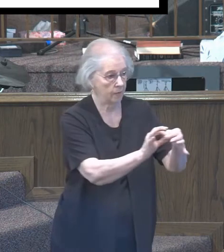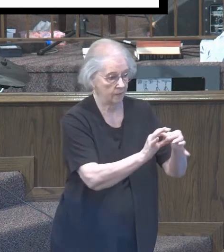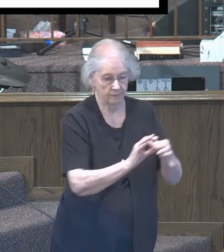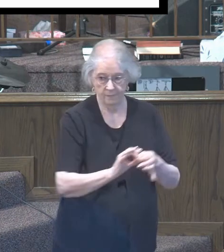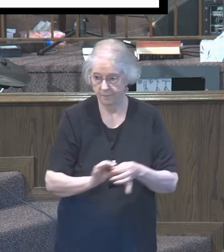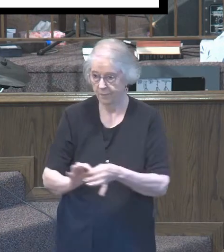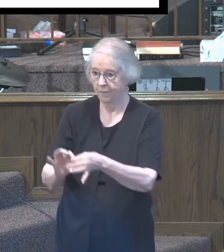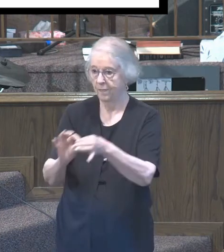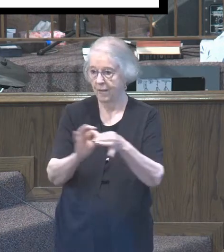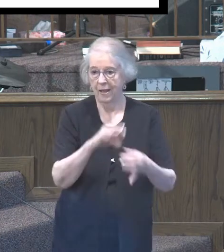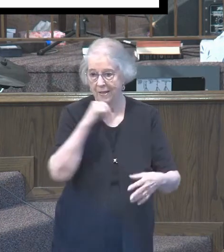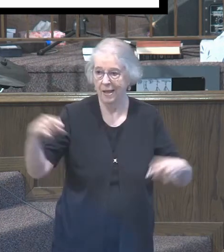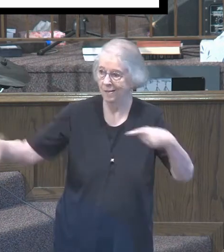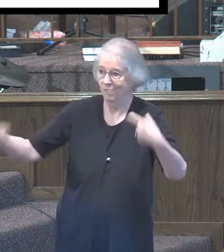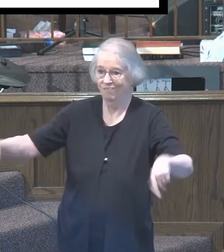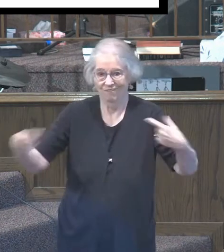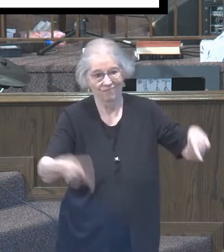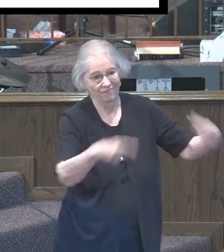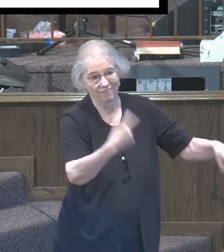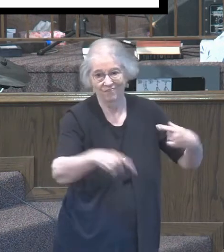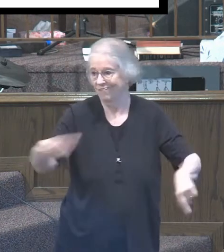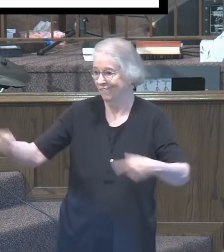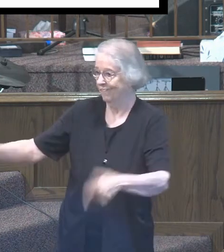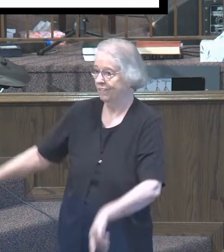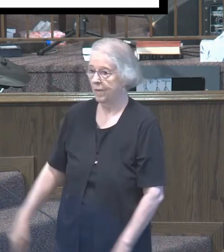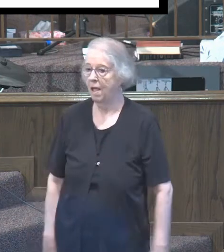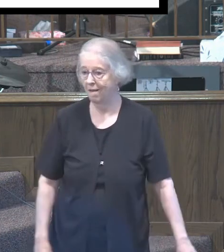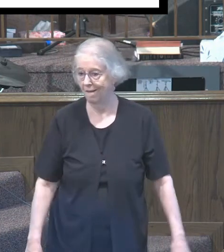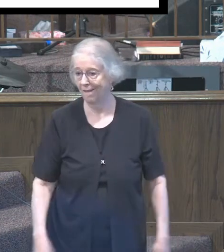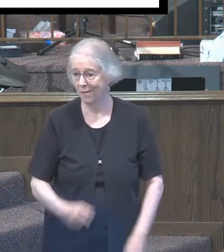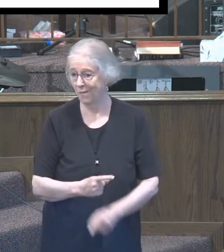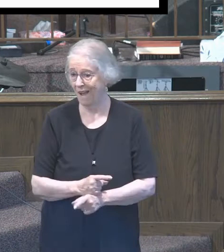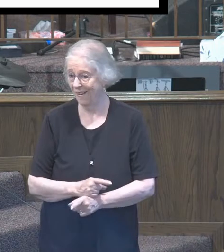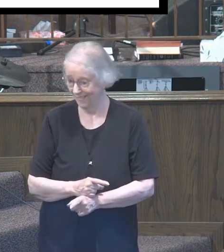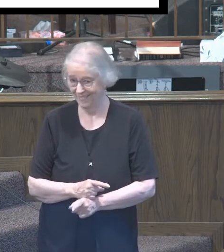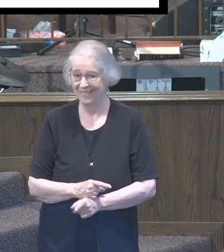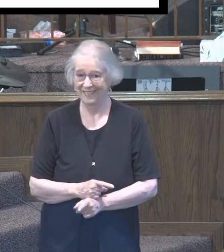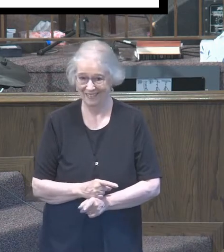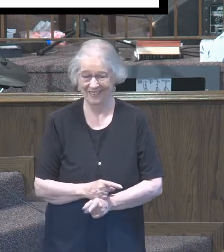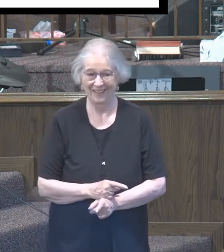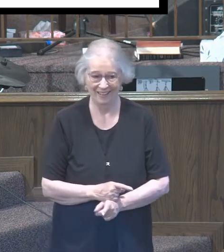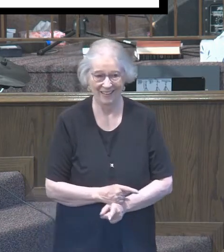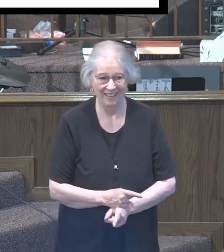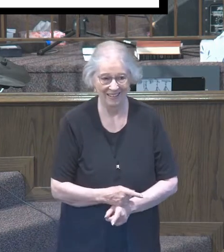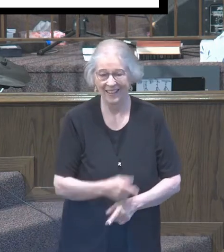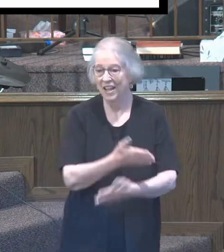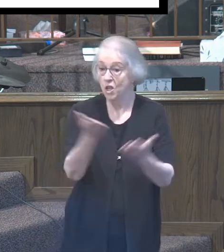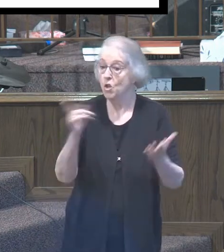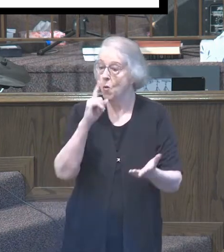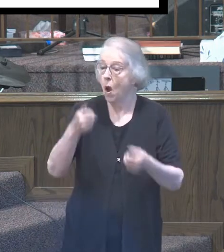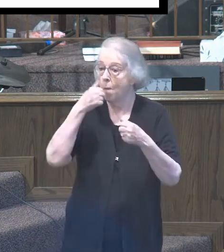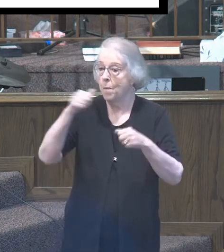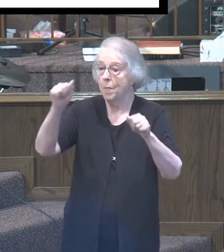family. You're blessed when your commitment to God provokes persecution.